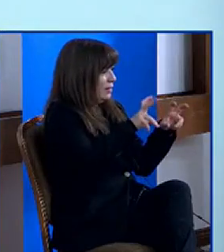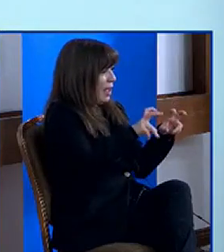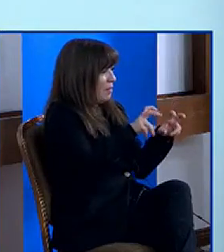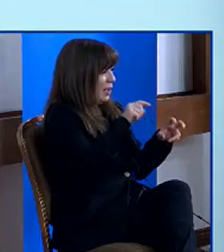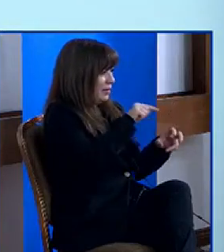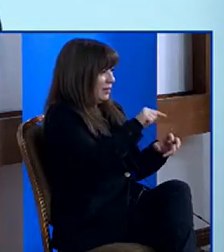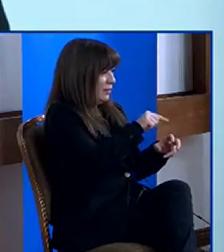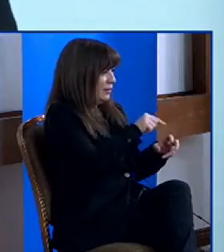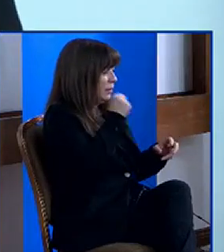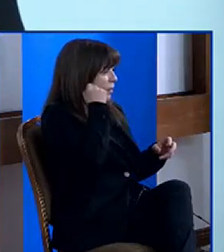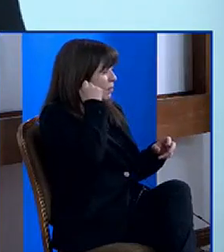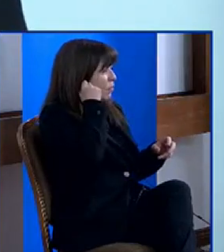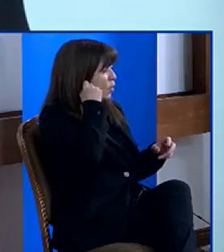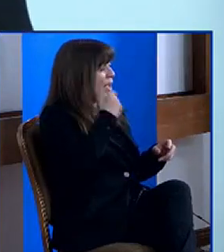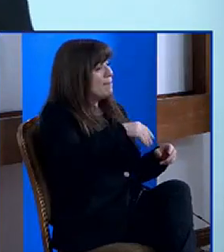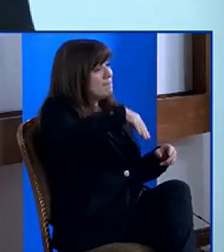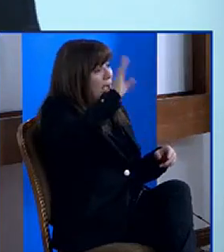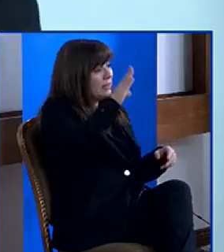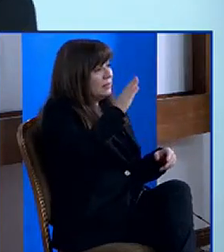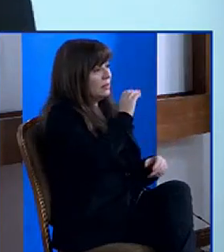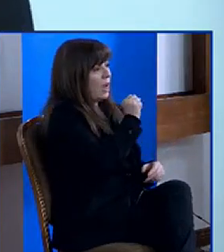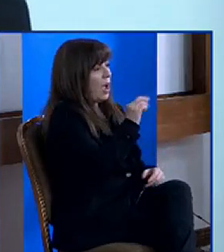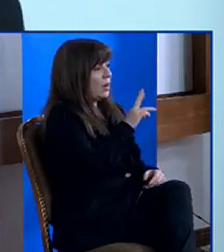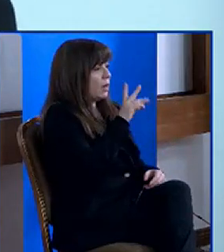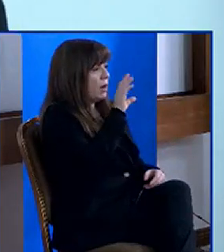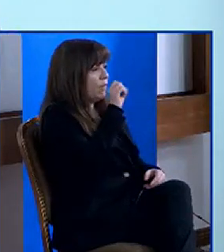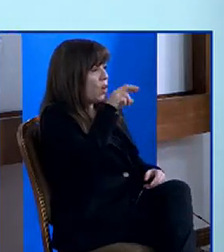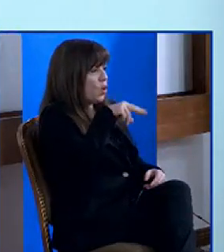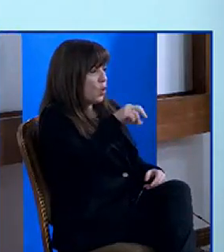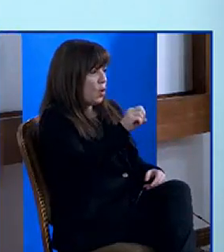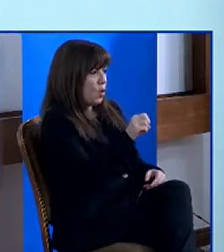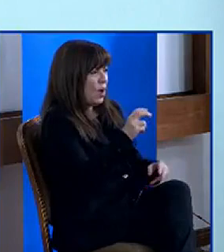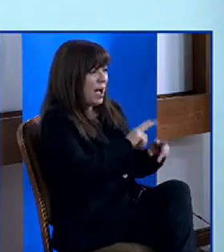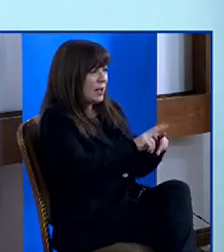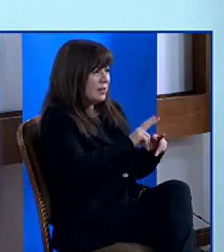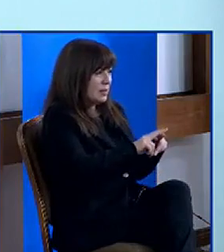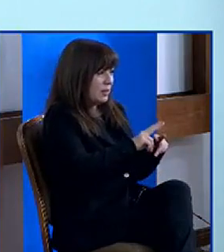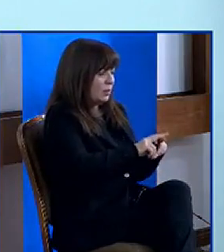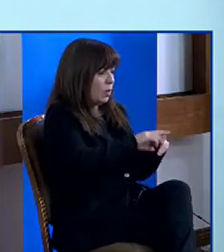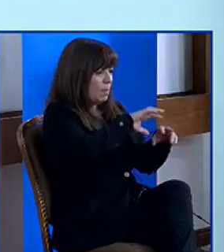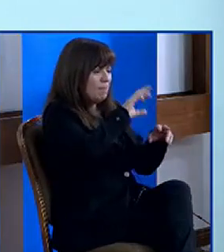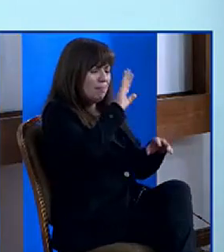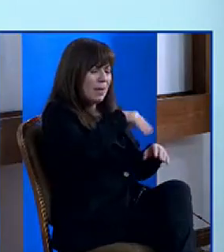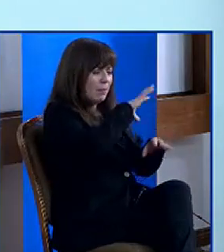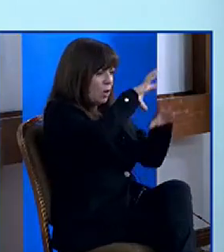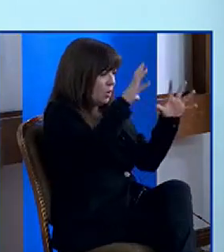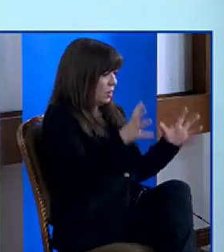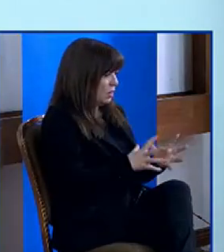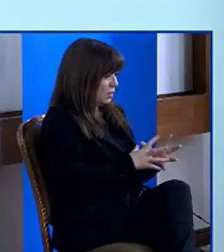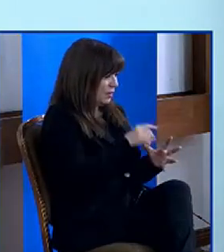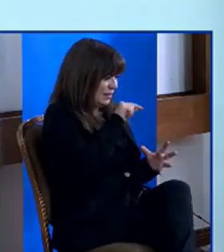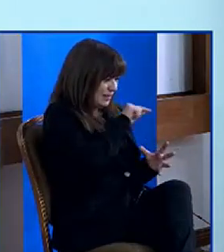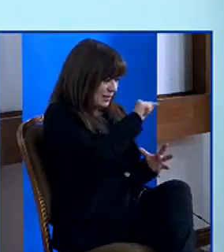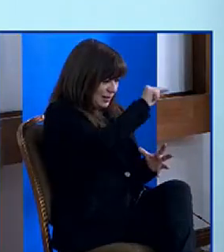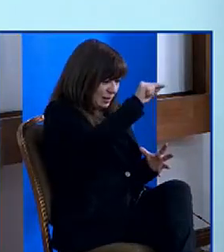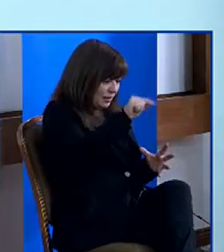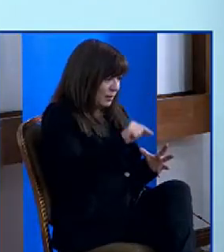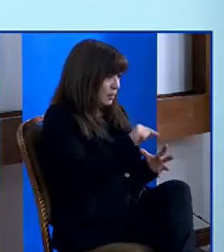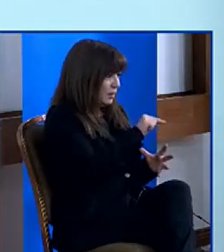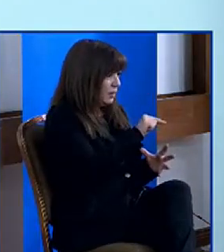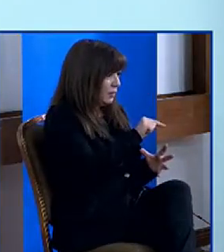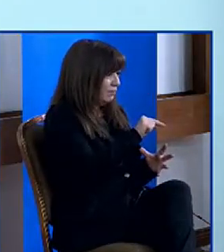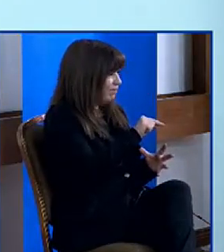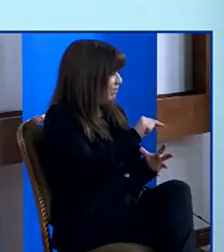emitting more carbon last year. And this all leads back into the climate change and the air pollution and what we were talking about, the